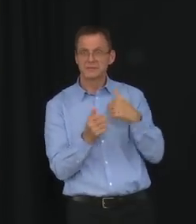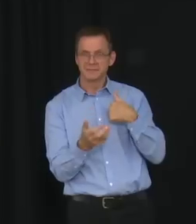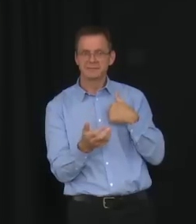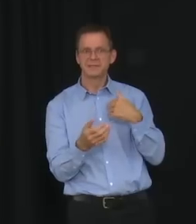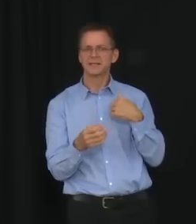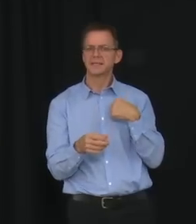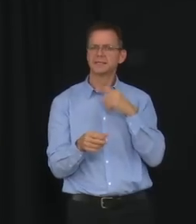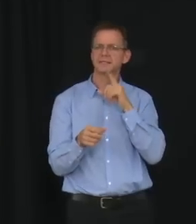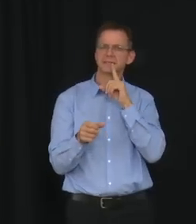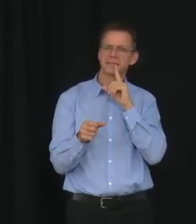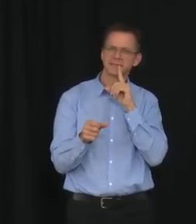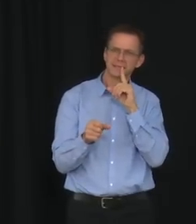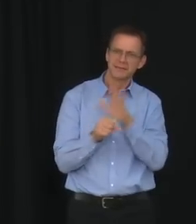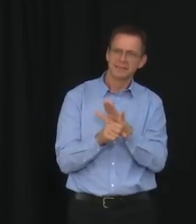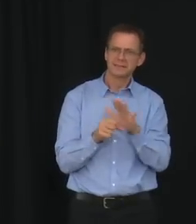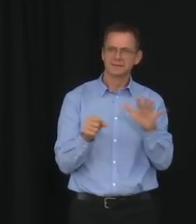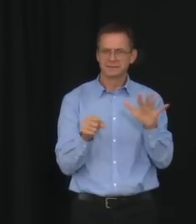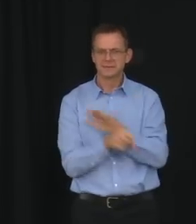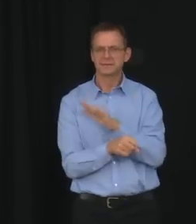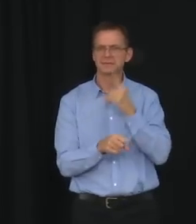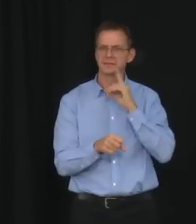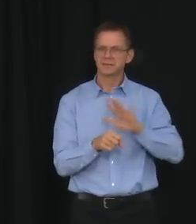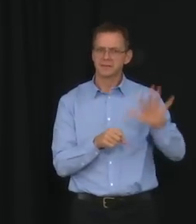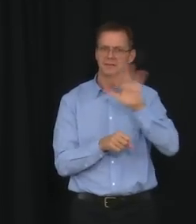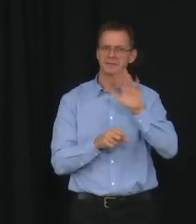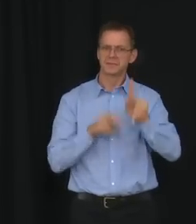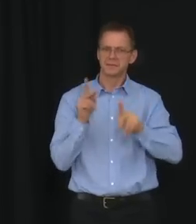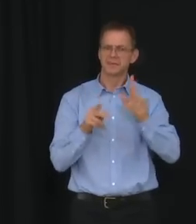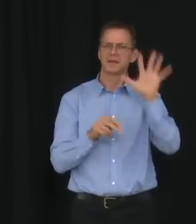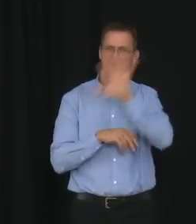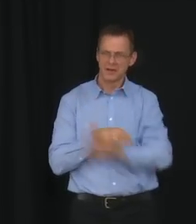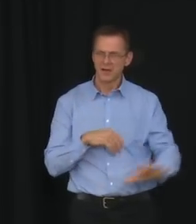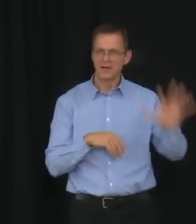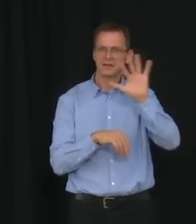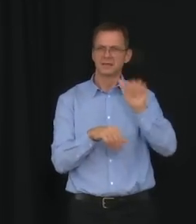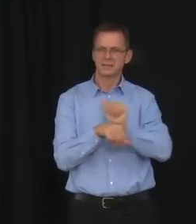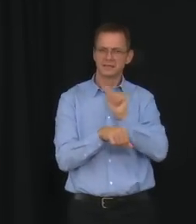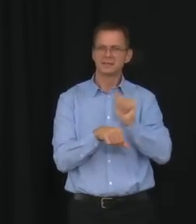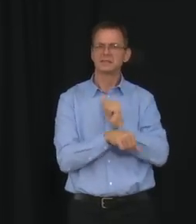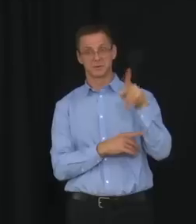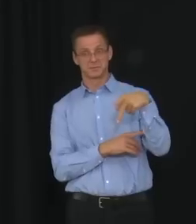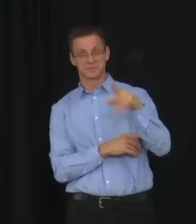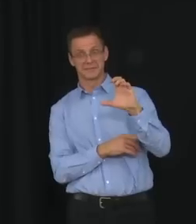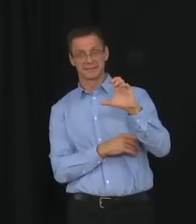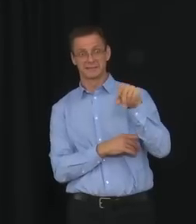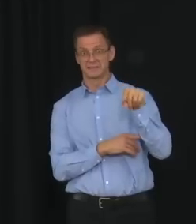continue to do my best every day for the province and for the people of this province.